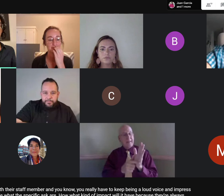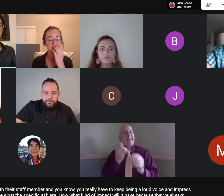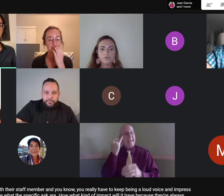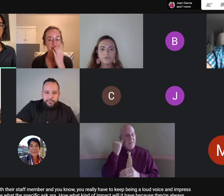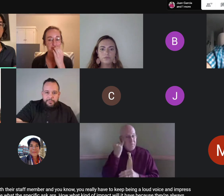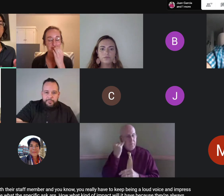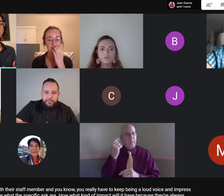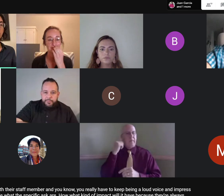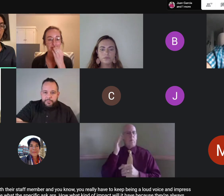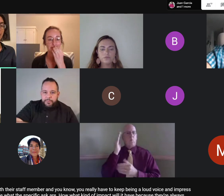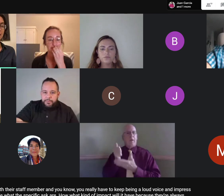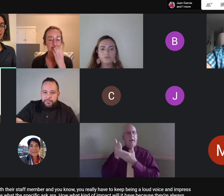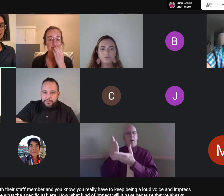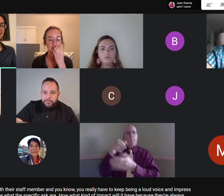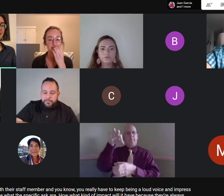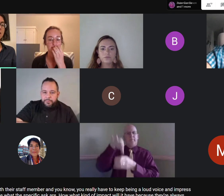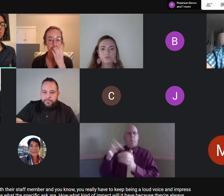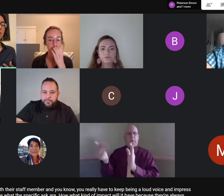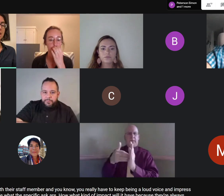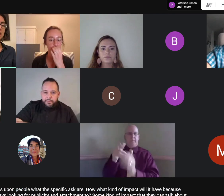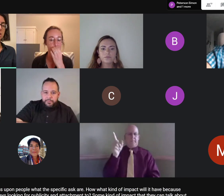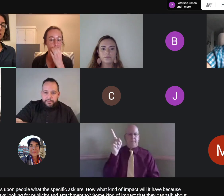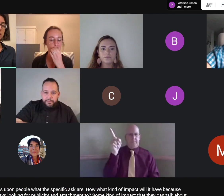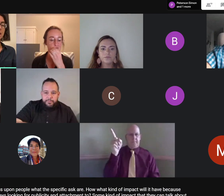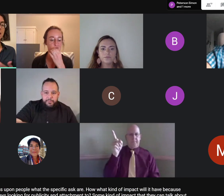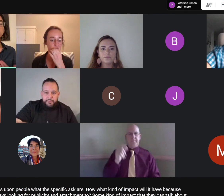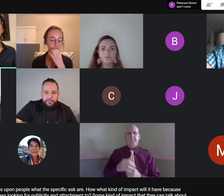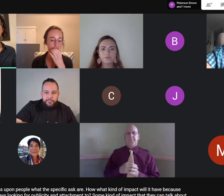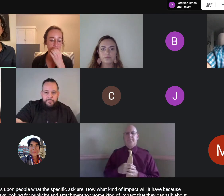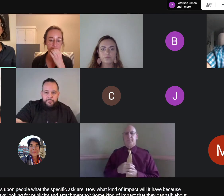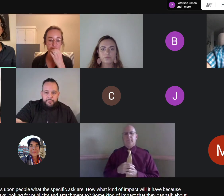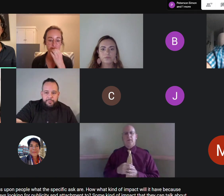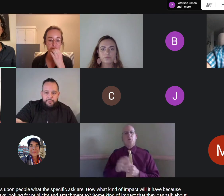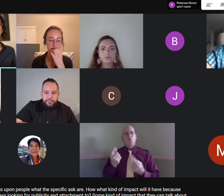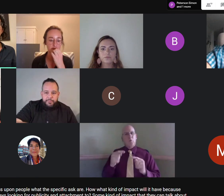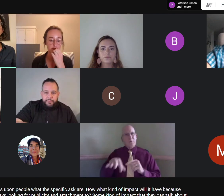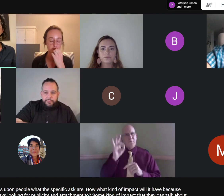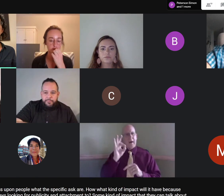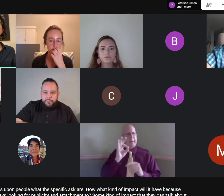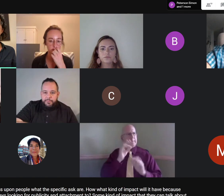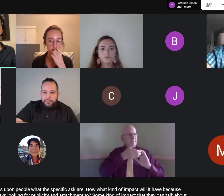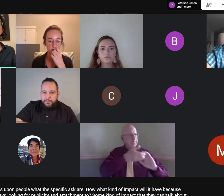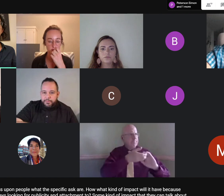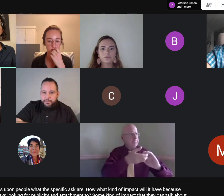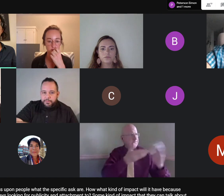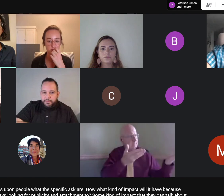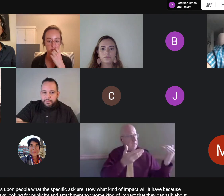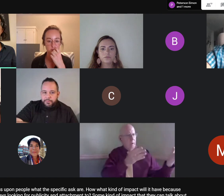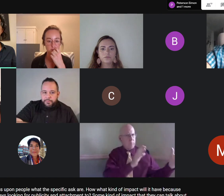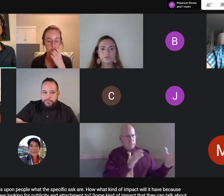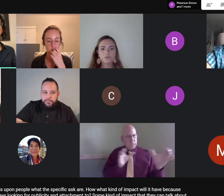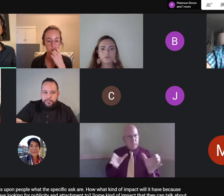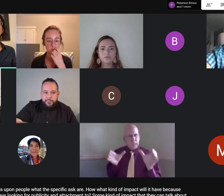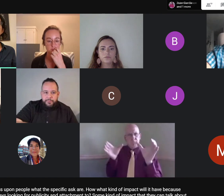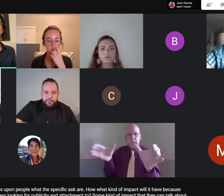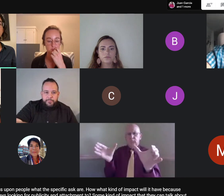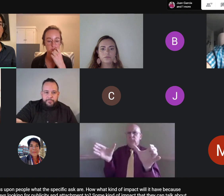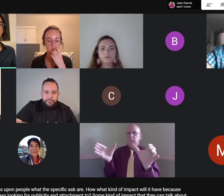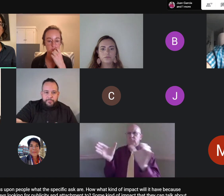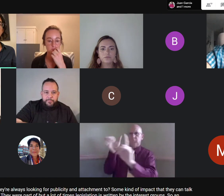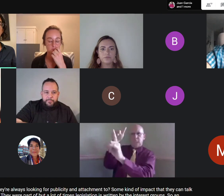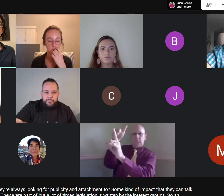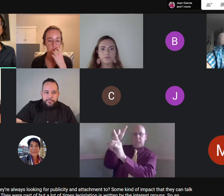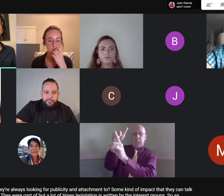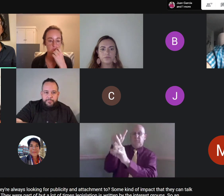to the elected officials and look for allies and try to engage with them. So when you're trying to work with elected officials, they don't have a lot